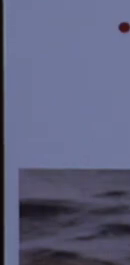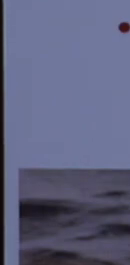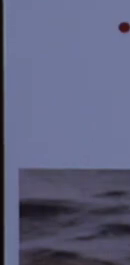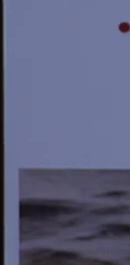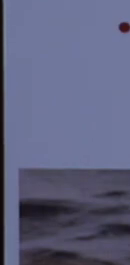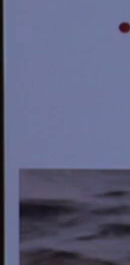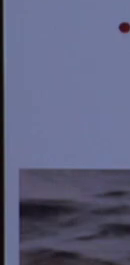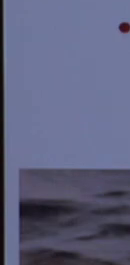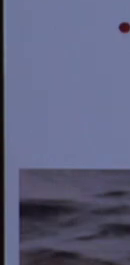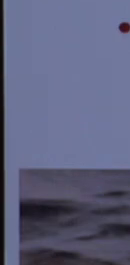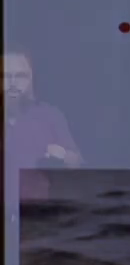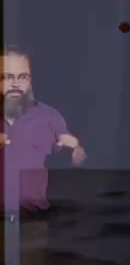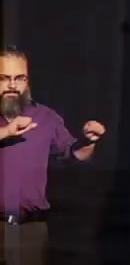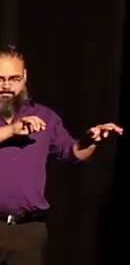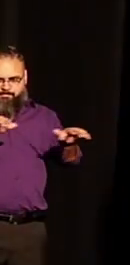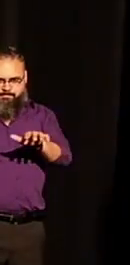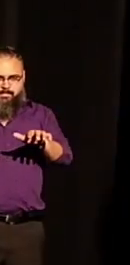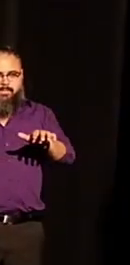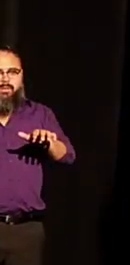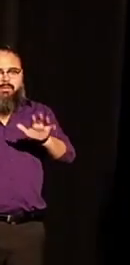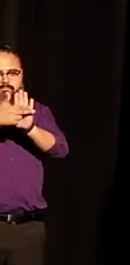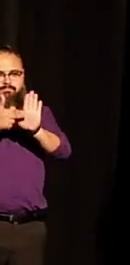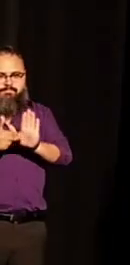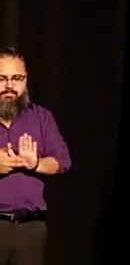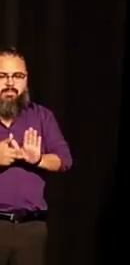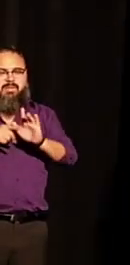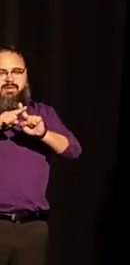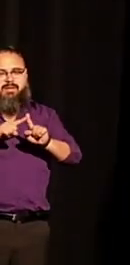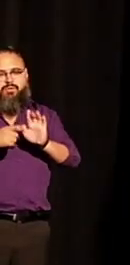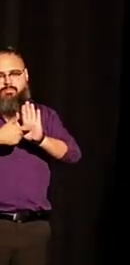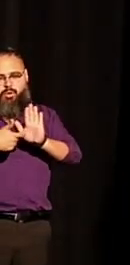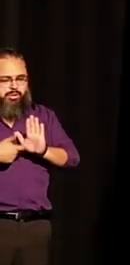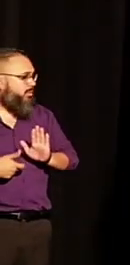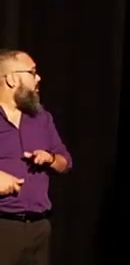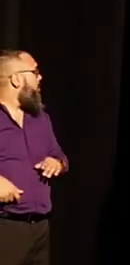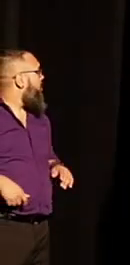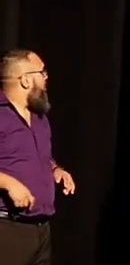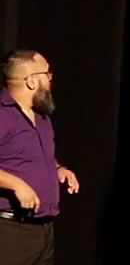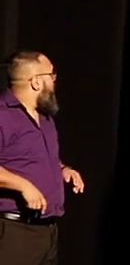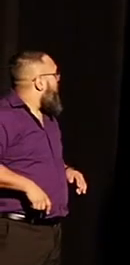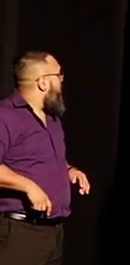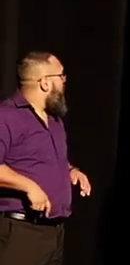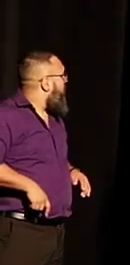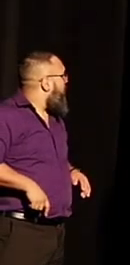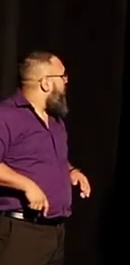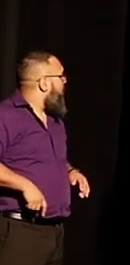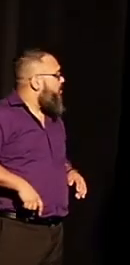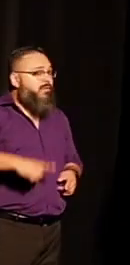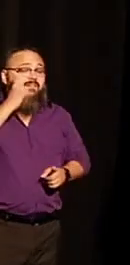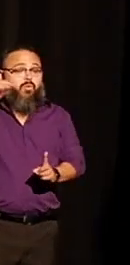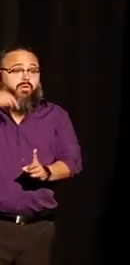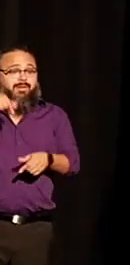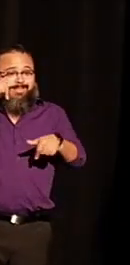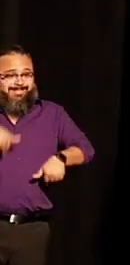all individuals according to the marks that they had. And for the purpose of the study